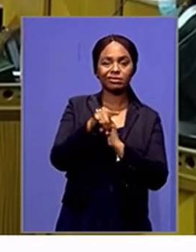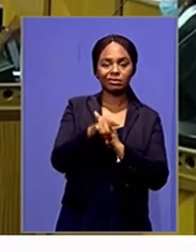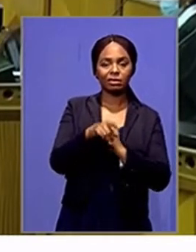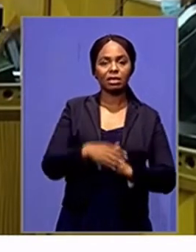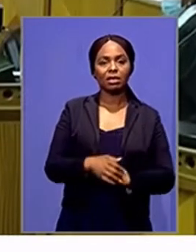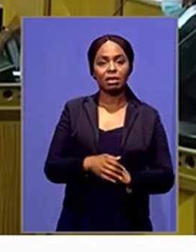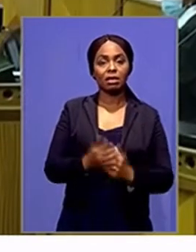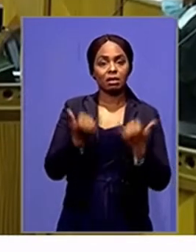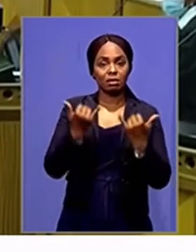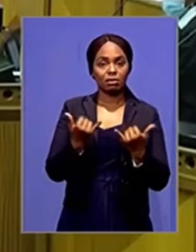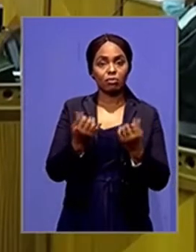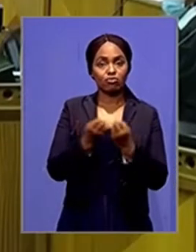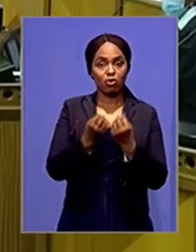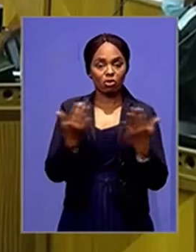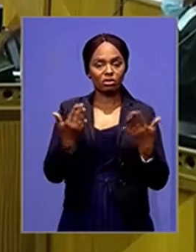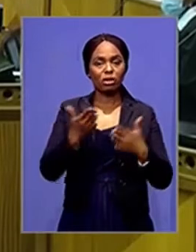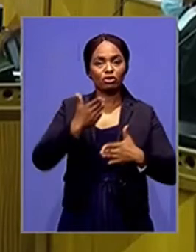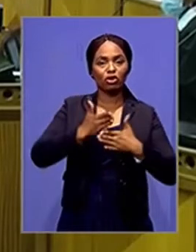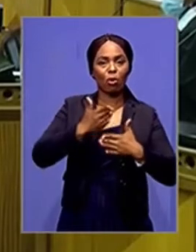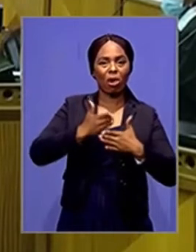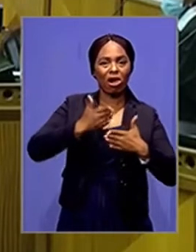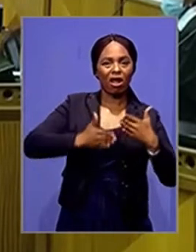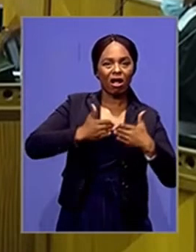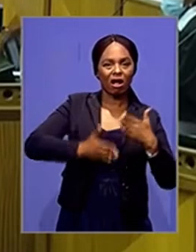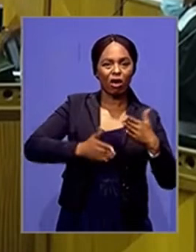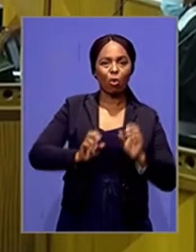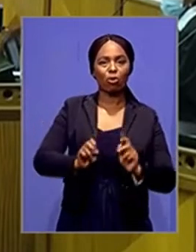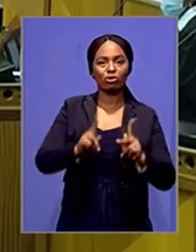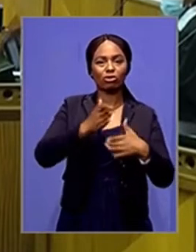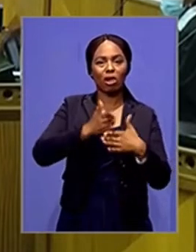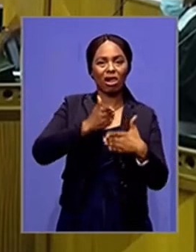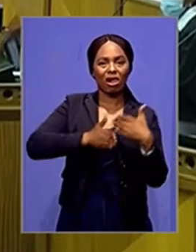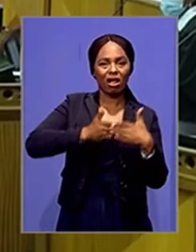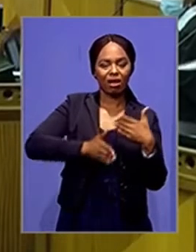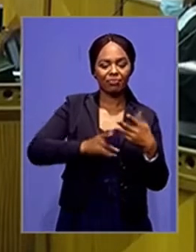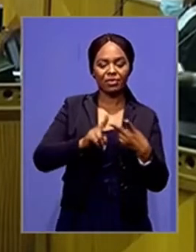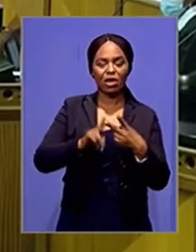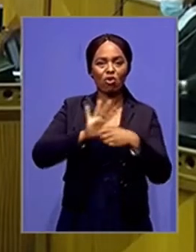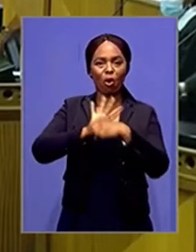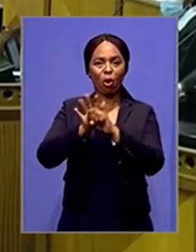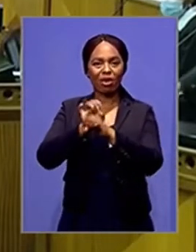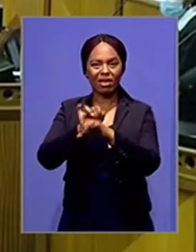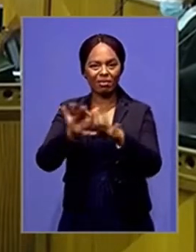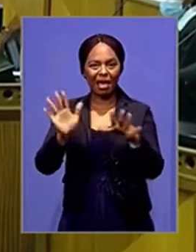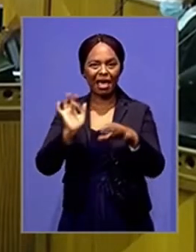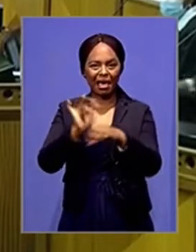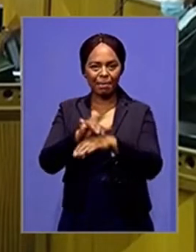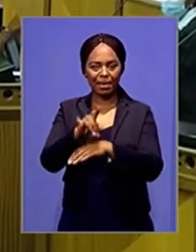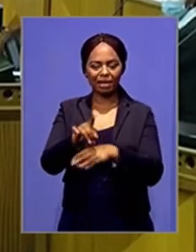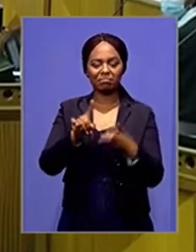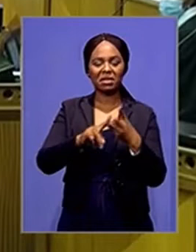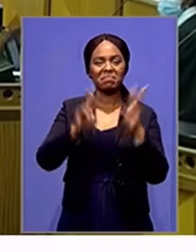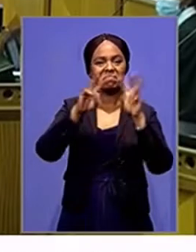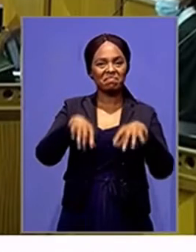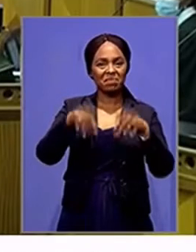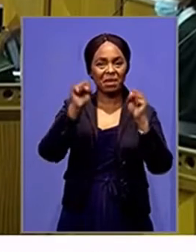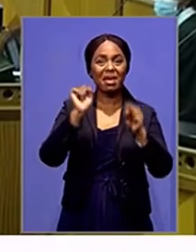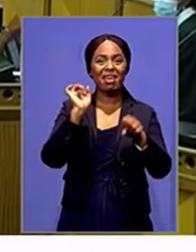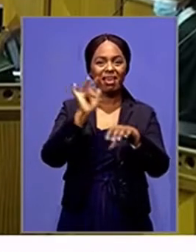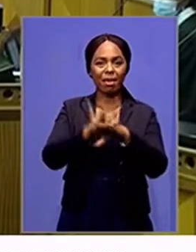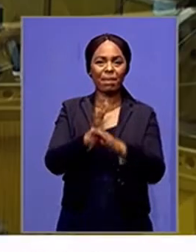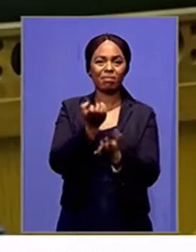hodimo haholo sa tlhoko ya mesebetsi, ditlamorao tse bohloko tsa sewa sa COVID-19 le ho kgaolwa kgafekgafetsa ha phepelo ya